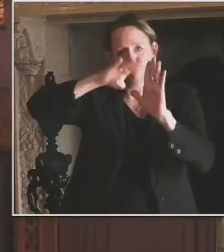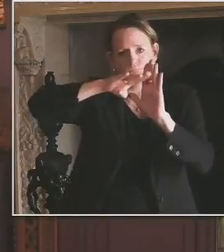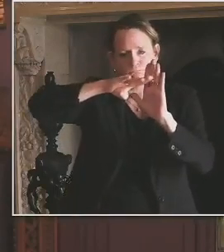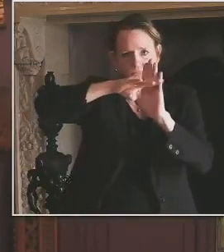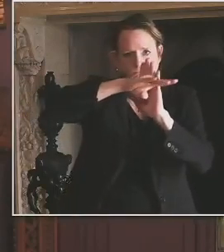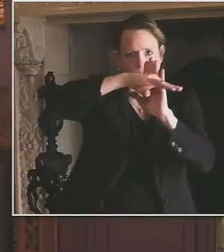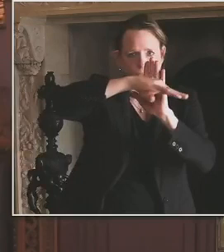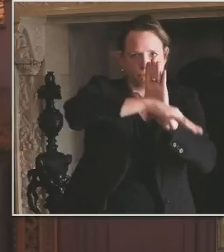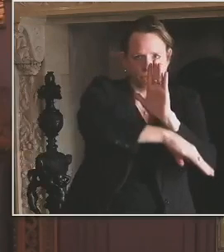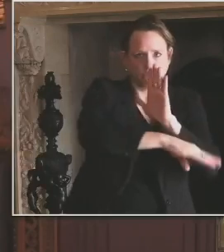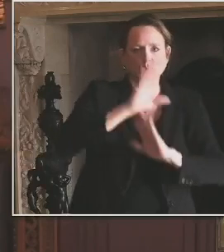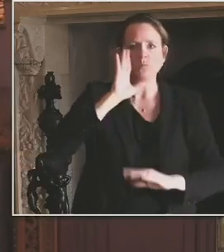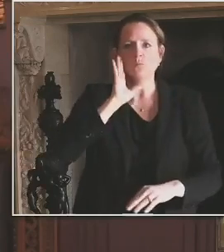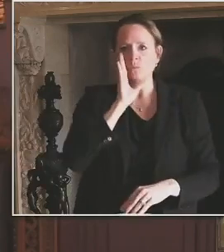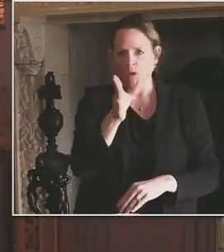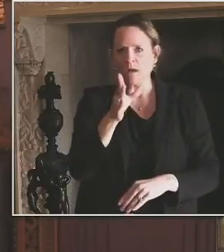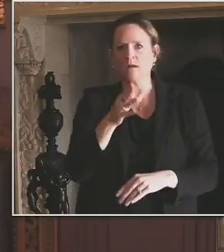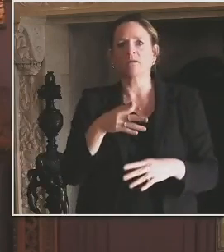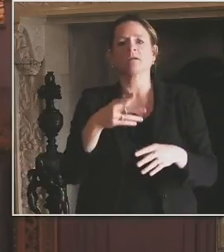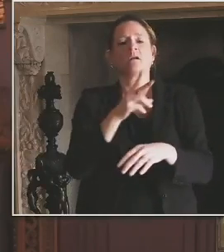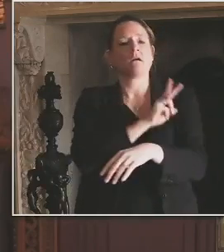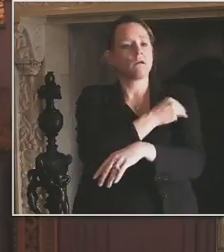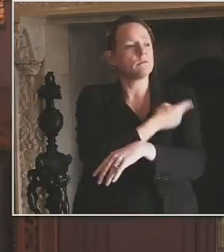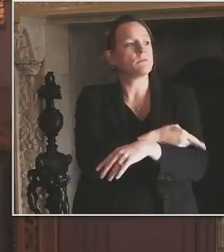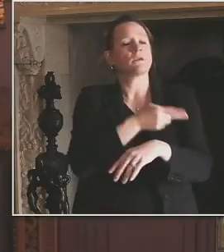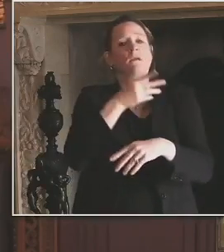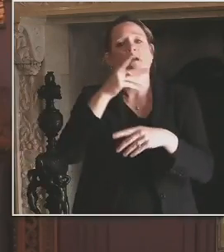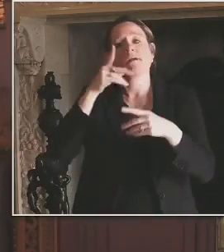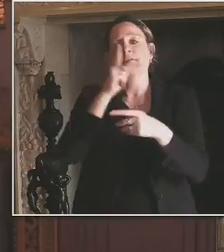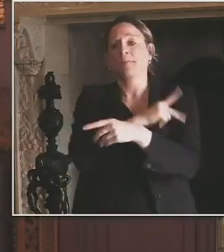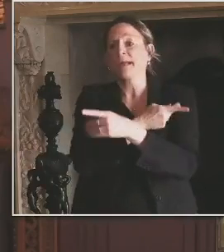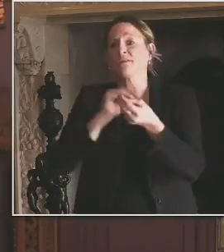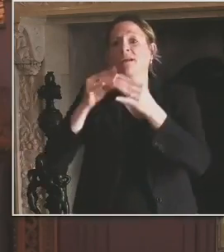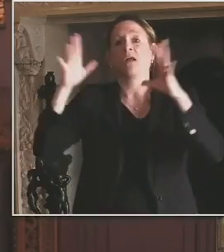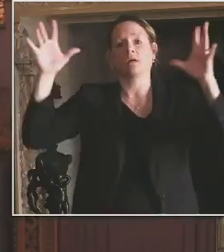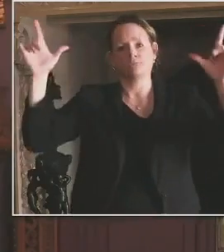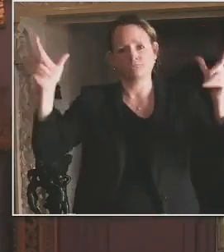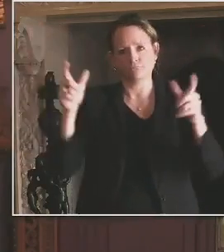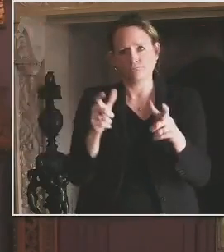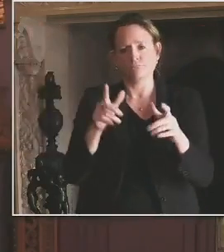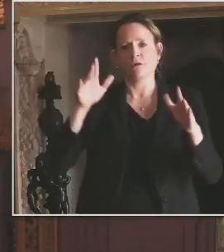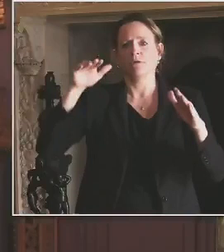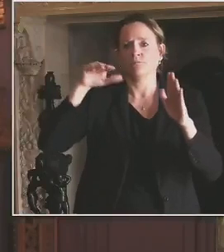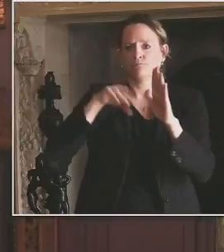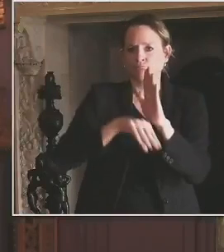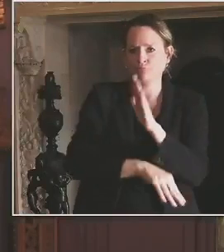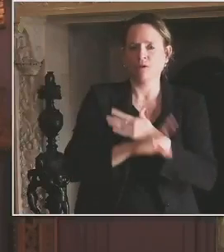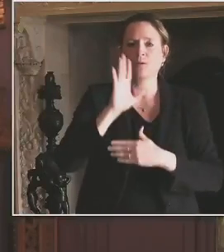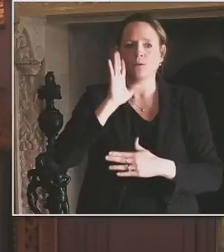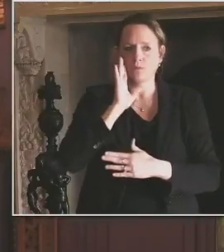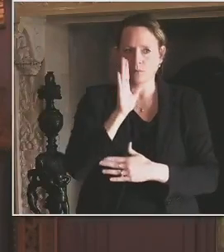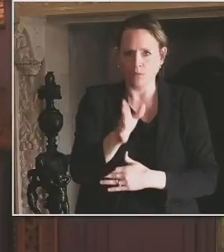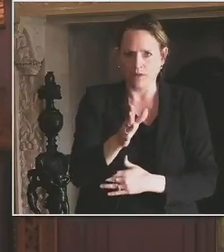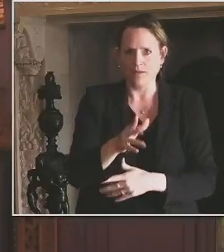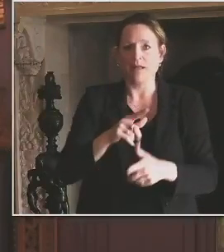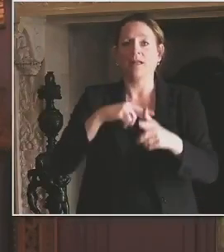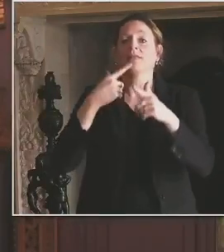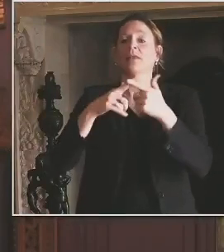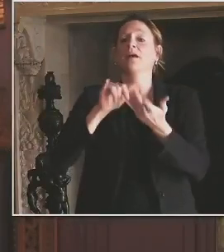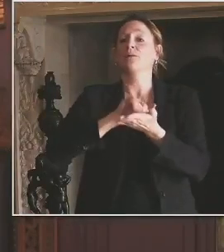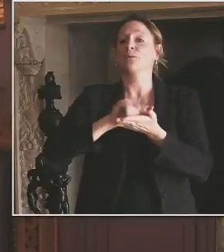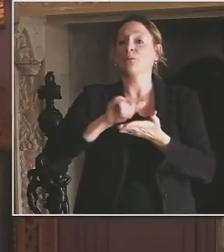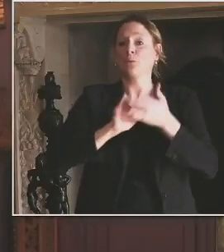down. And then we can probably get off of Governor Cuomo's list. But yeah, sending